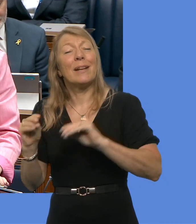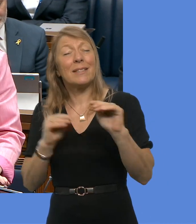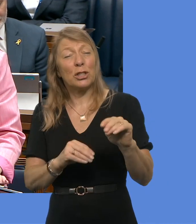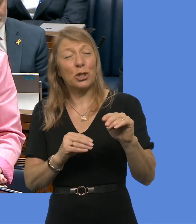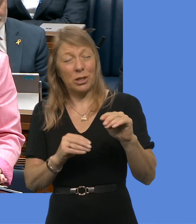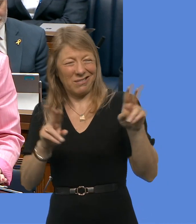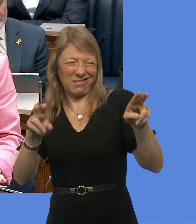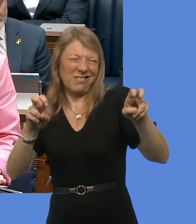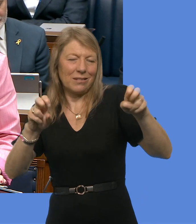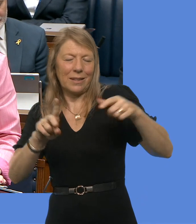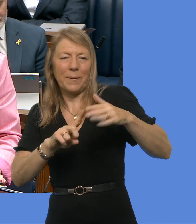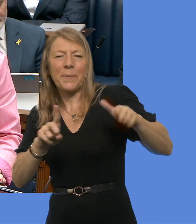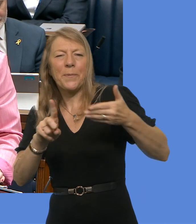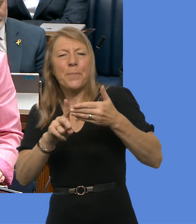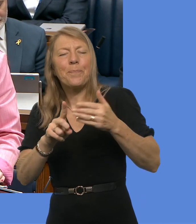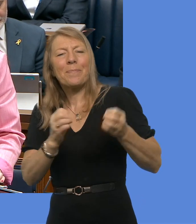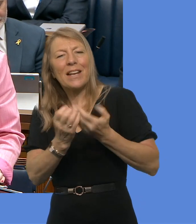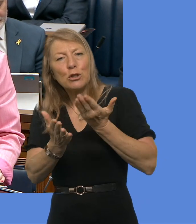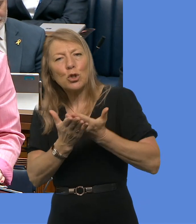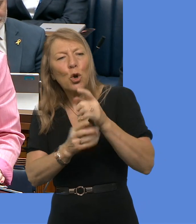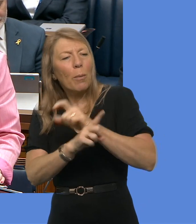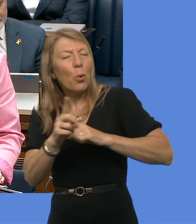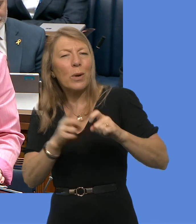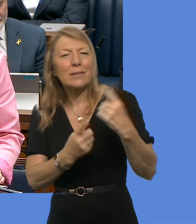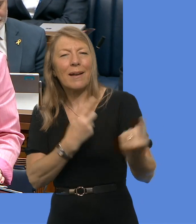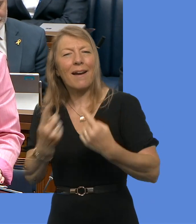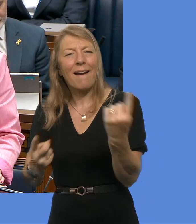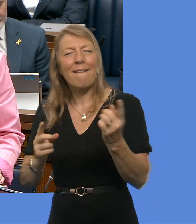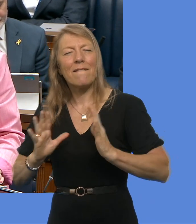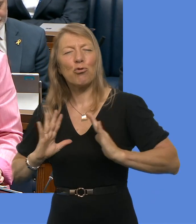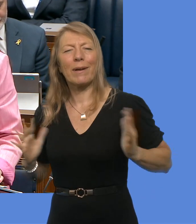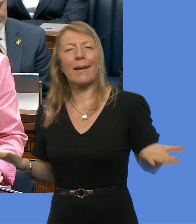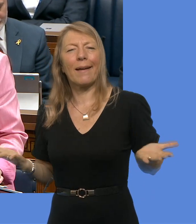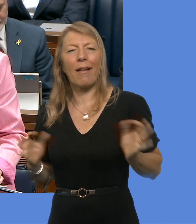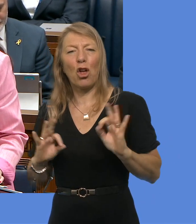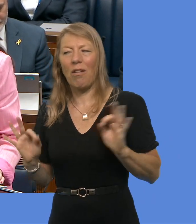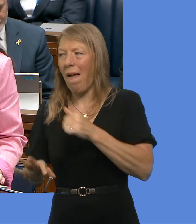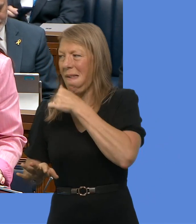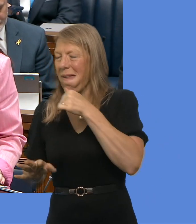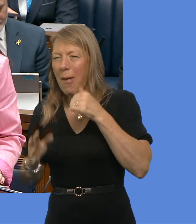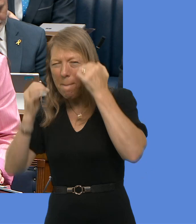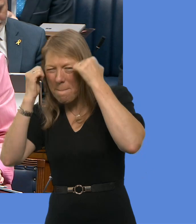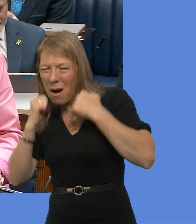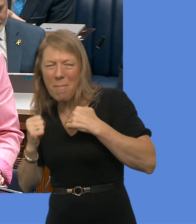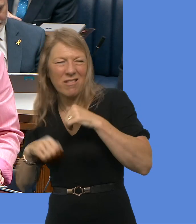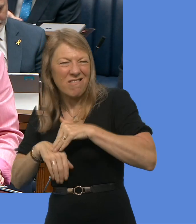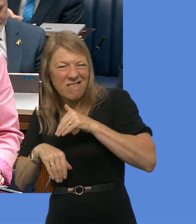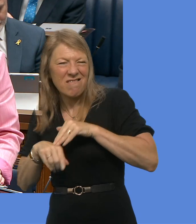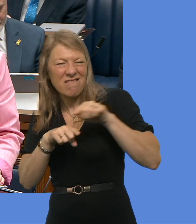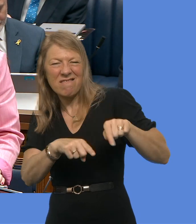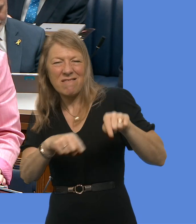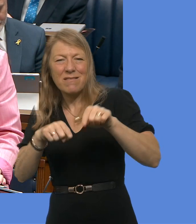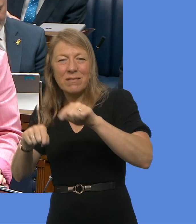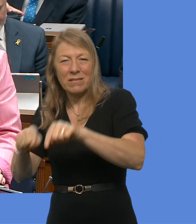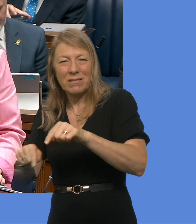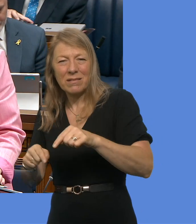criminality and coercive control of paramilitarism. To date, 82 projects worth over 19 million have been delivered across the 8 designated